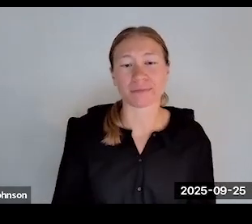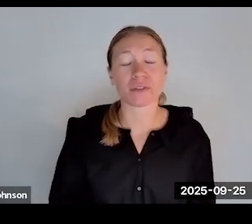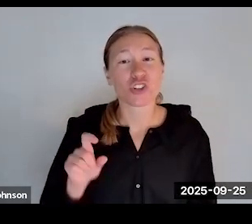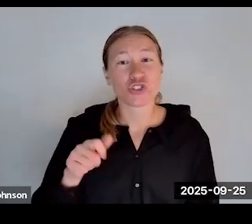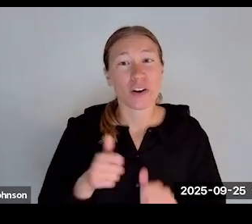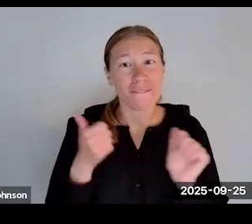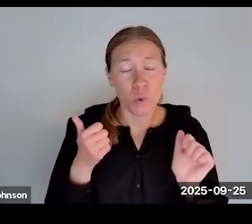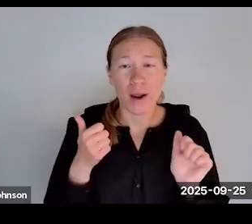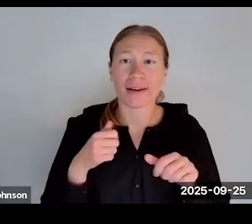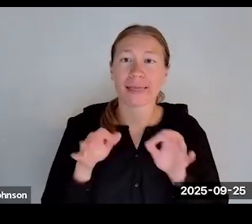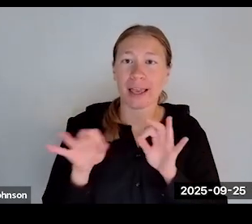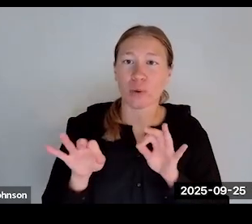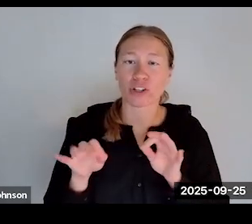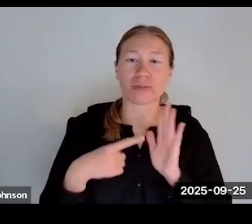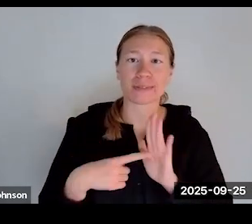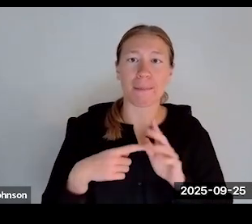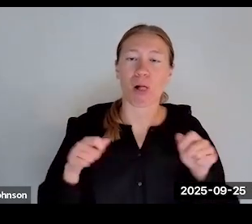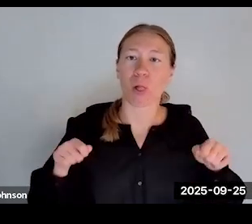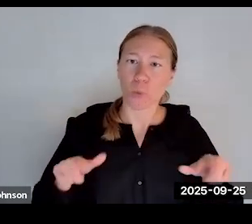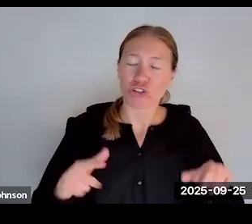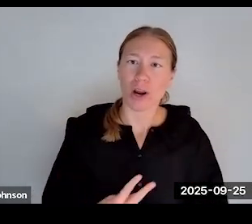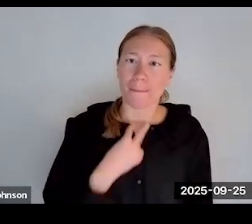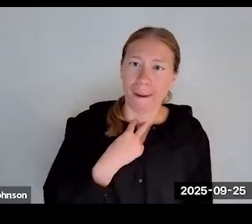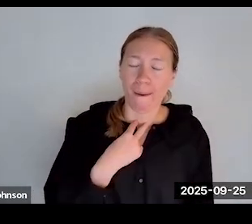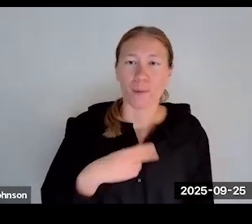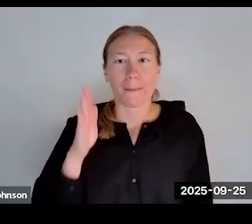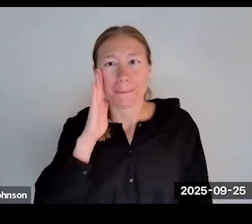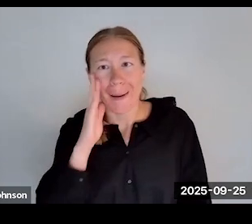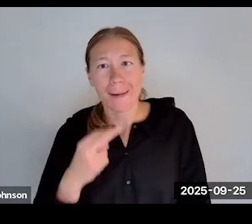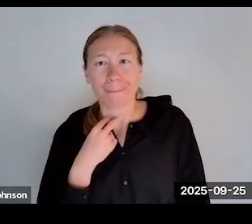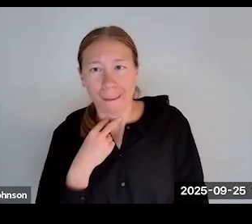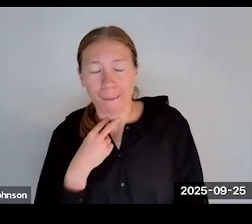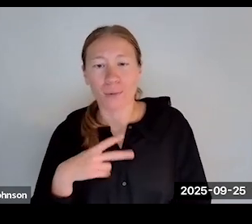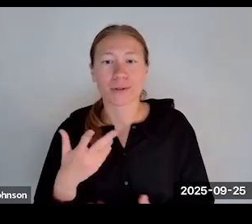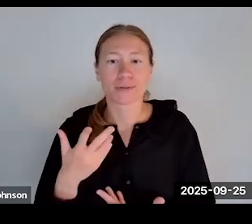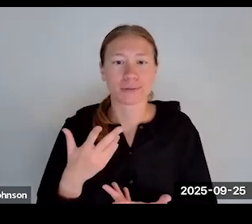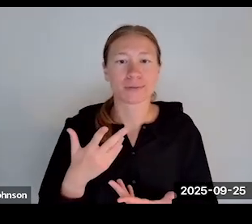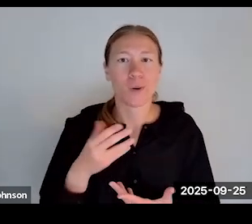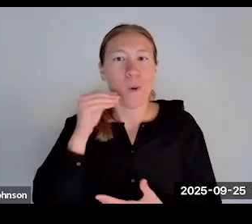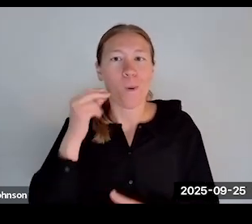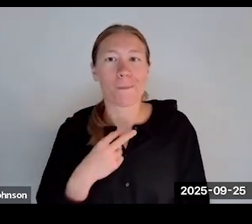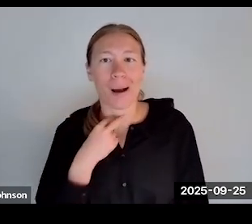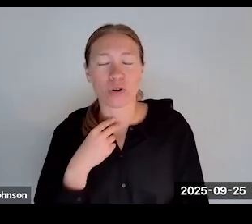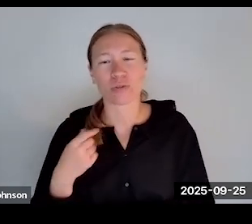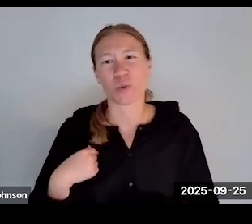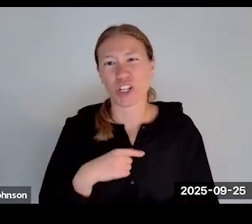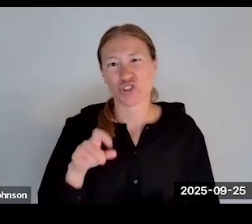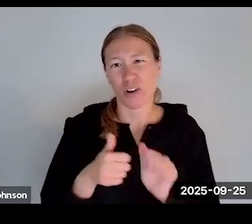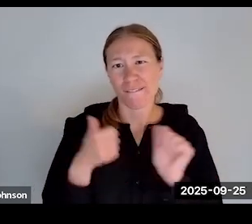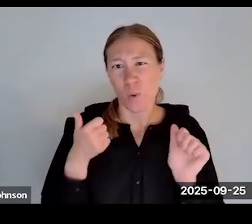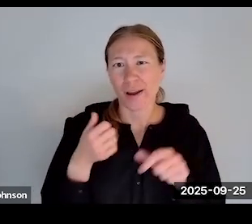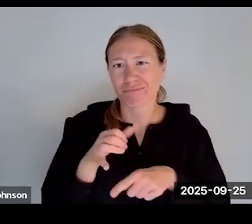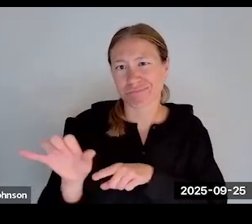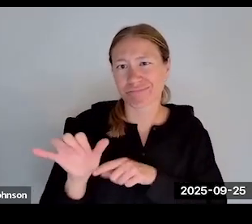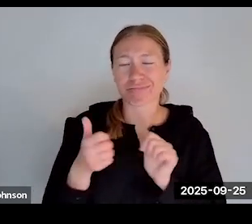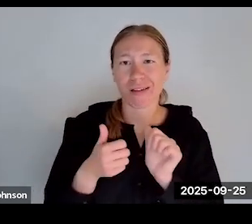like wheelchair bound, or homebound, or bed bound. We also want to avoid language regarded as slurs